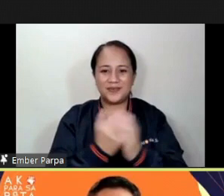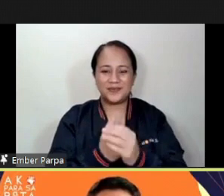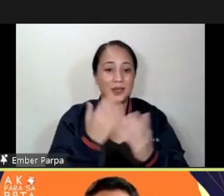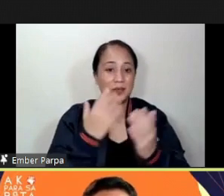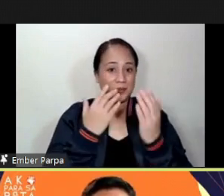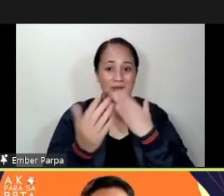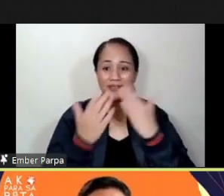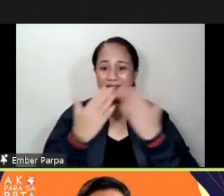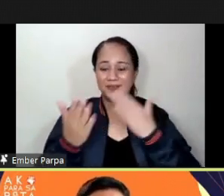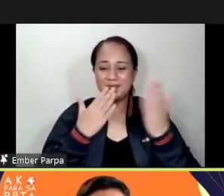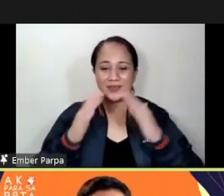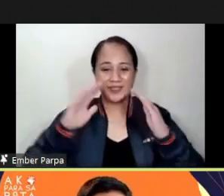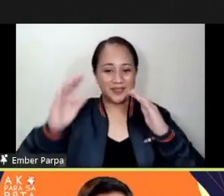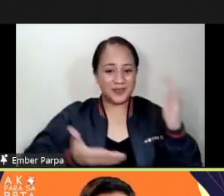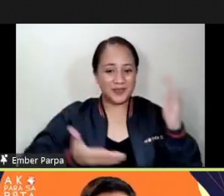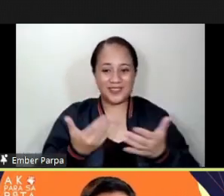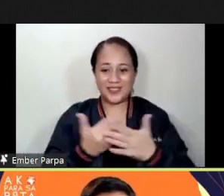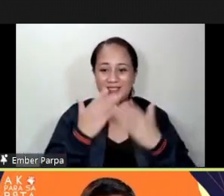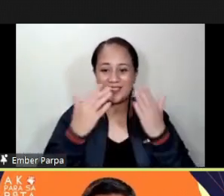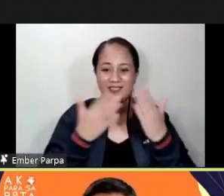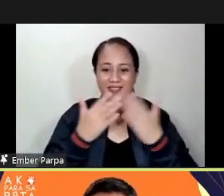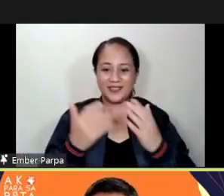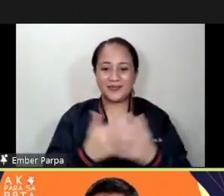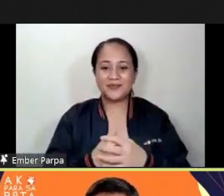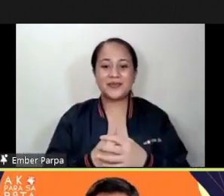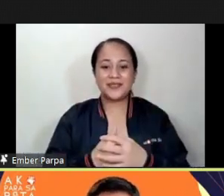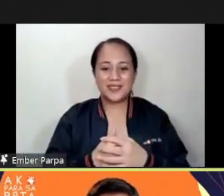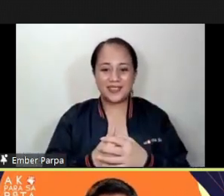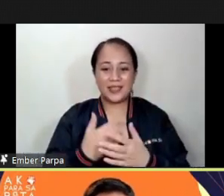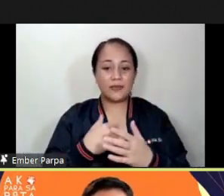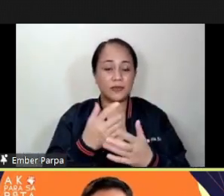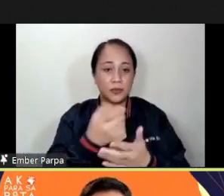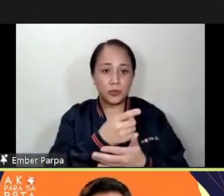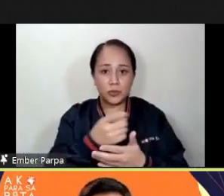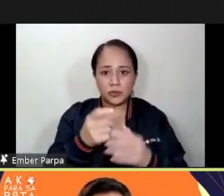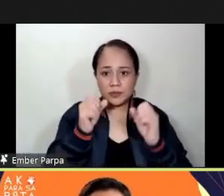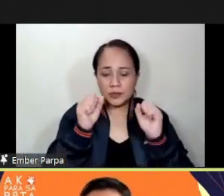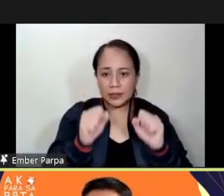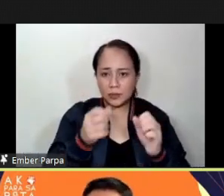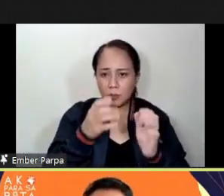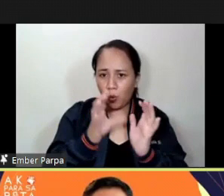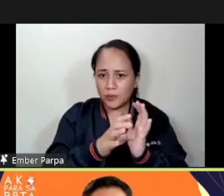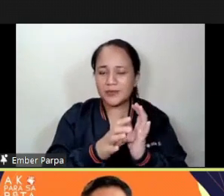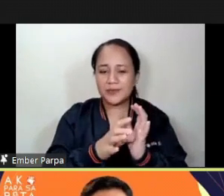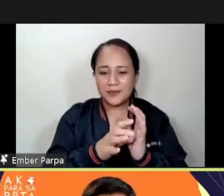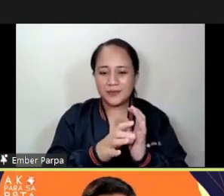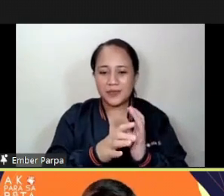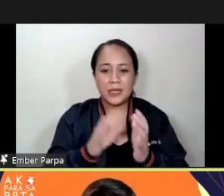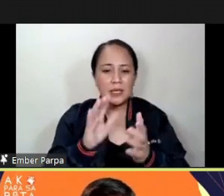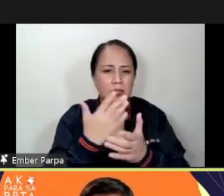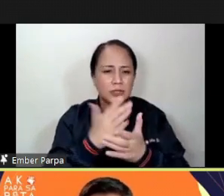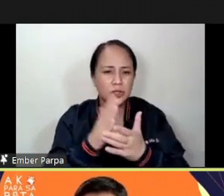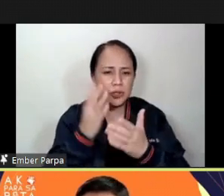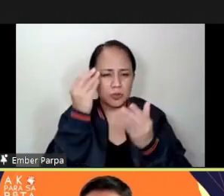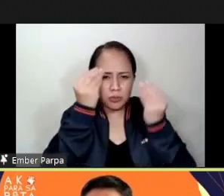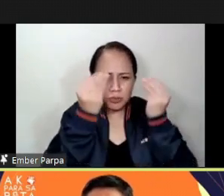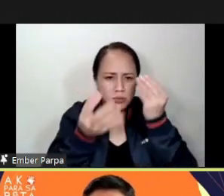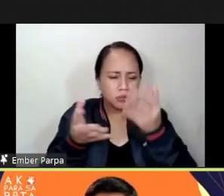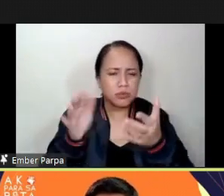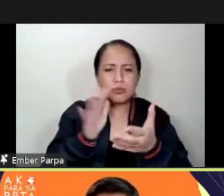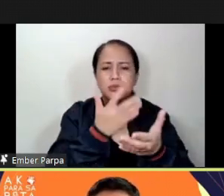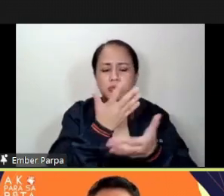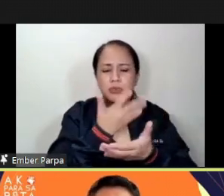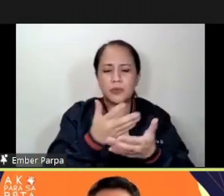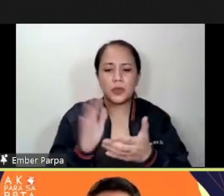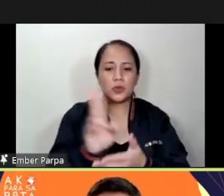maraming salamat po for inviting me. Thank you so much for inviting me. And if you guys can comment, share your thoughts, or just